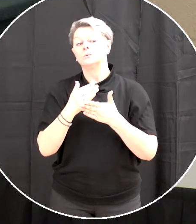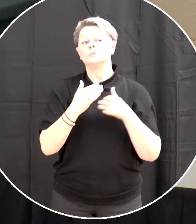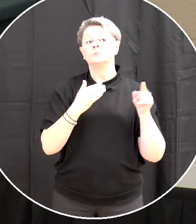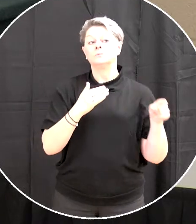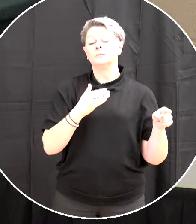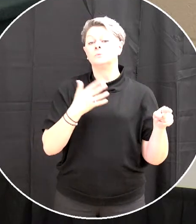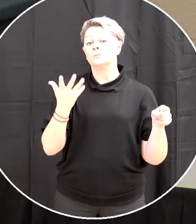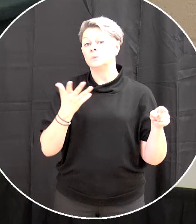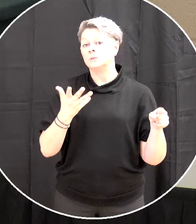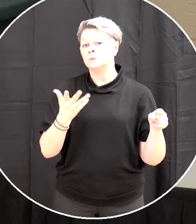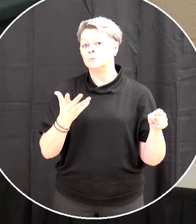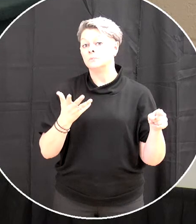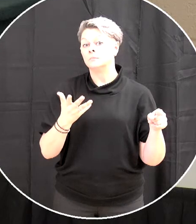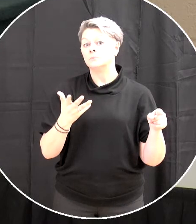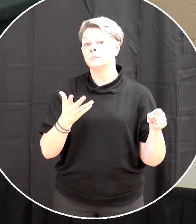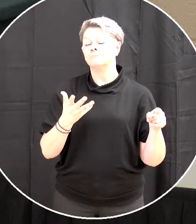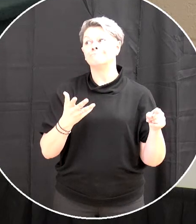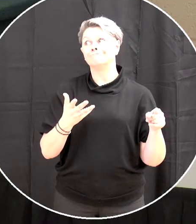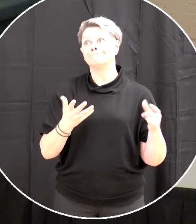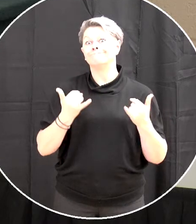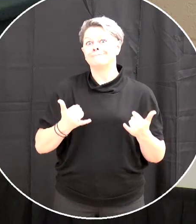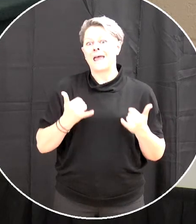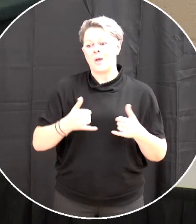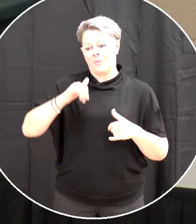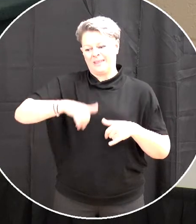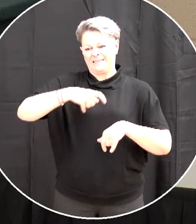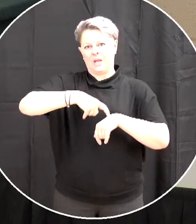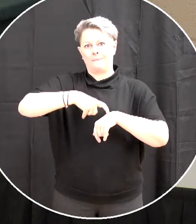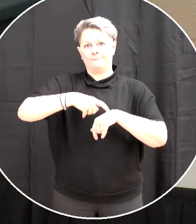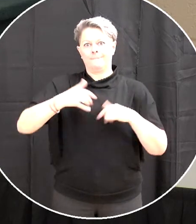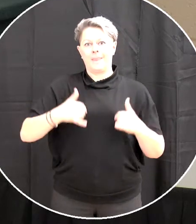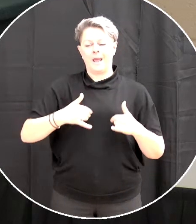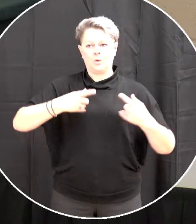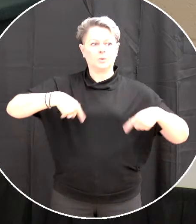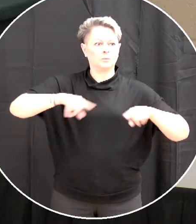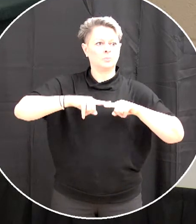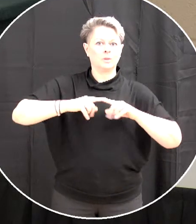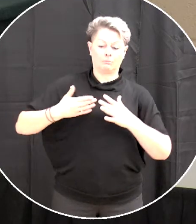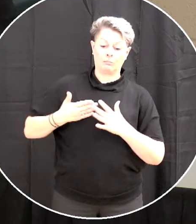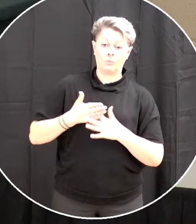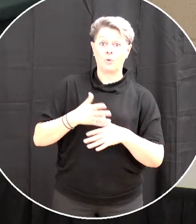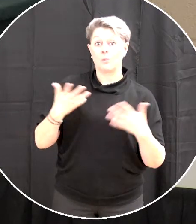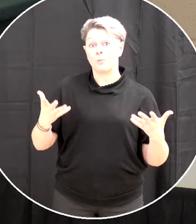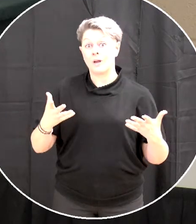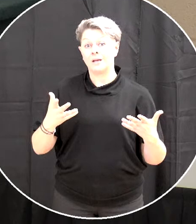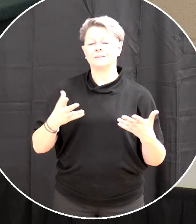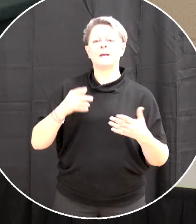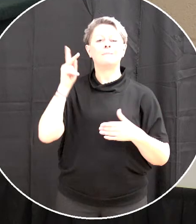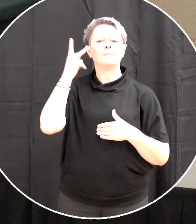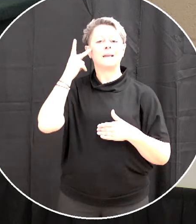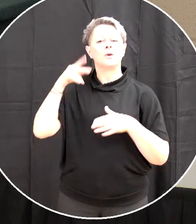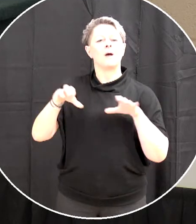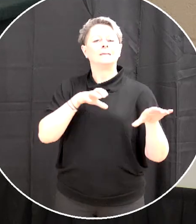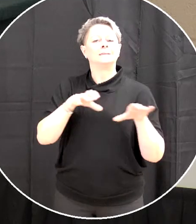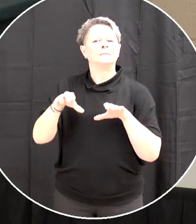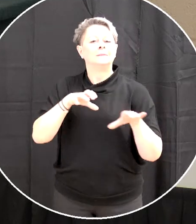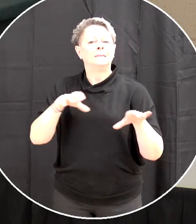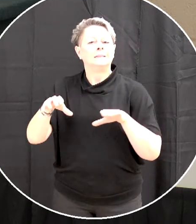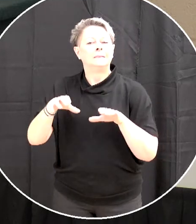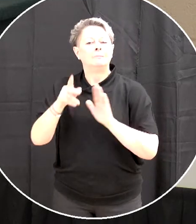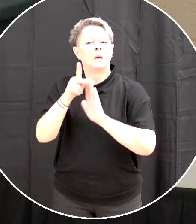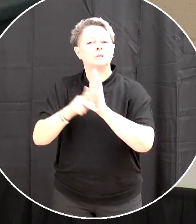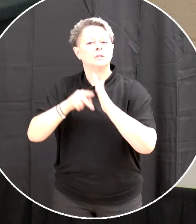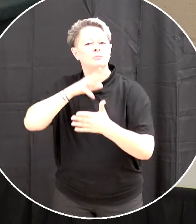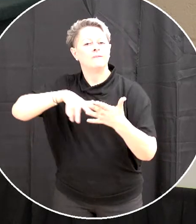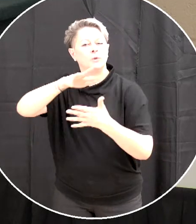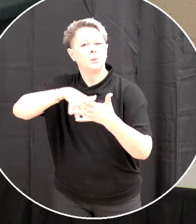and it's obviously in the season that we're in, and we've been through and we've been going through. It's the trustee political activity policy review. And